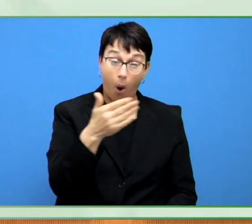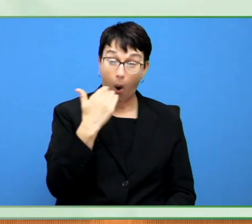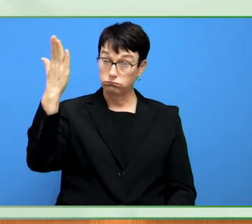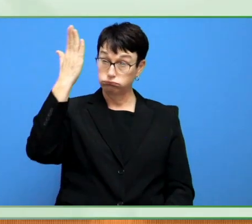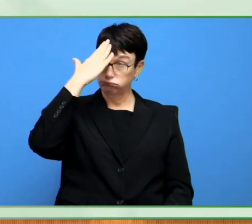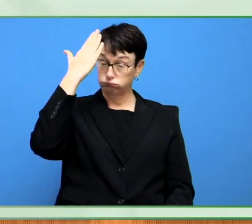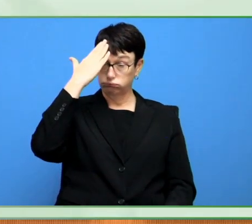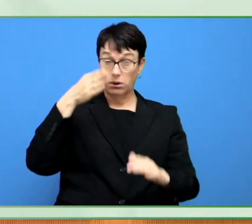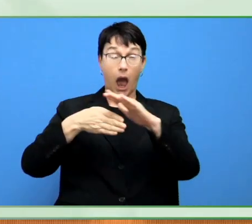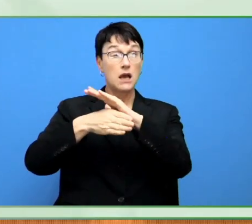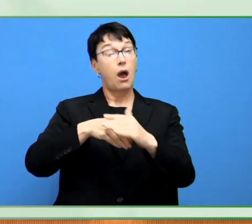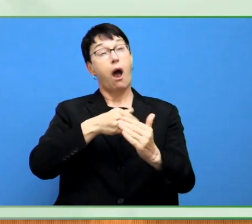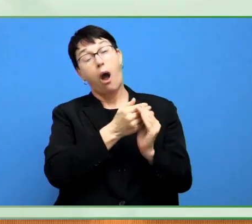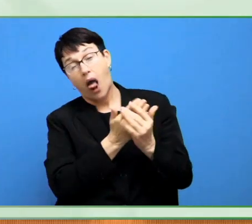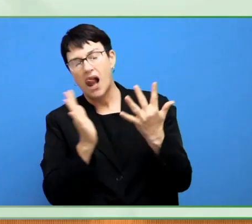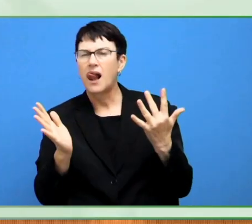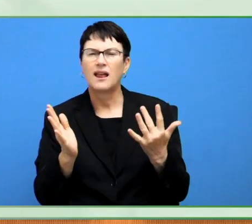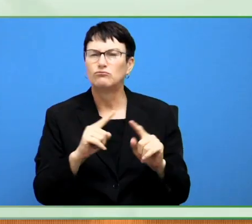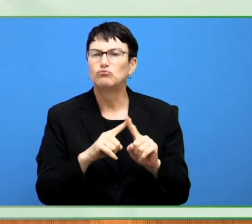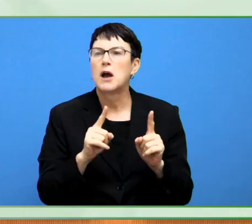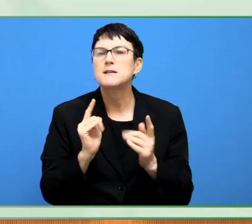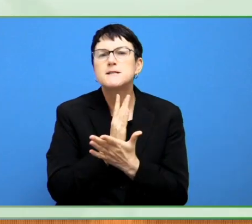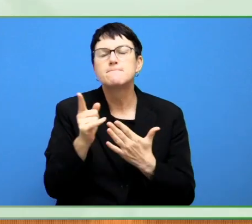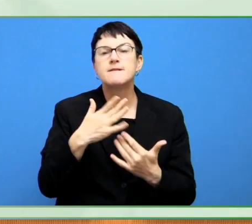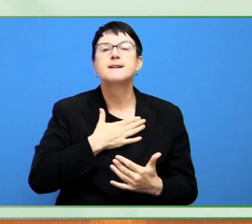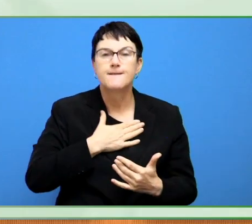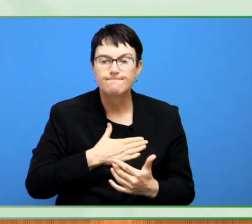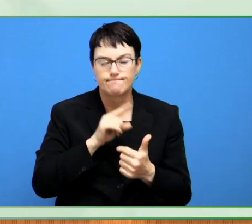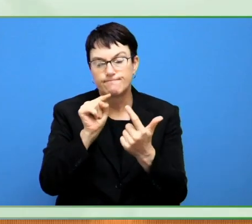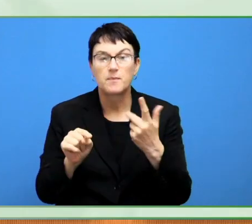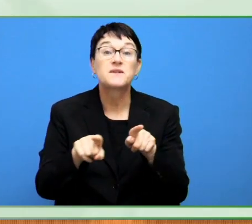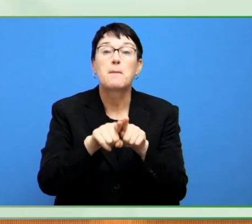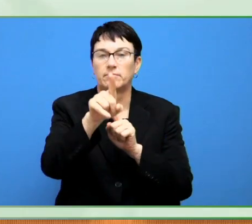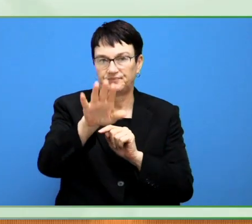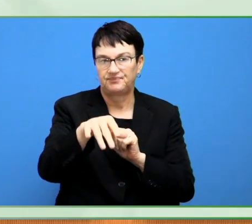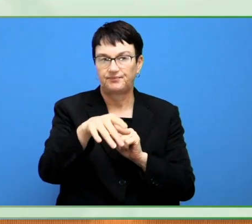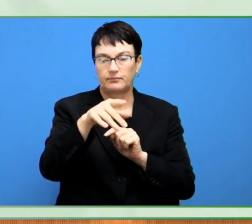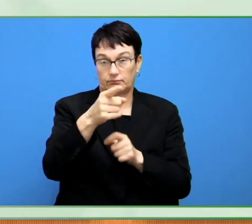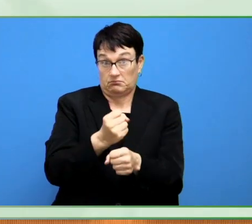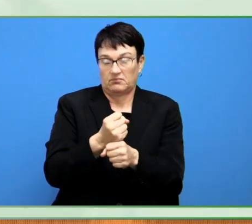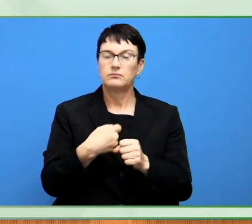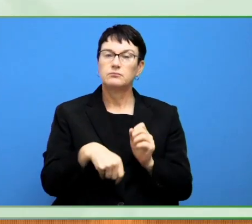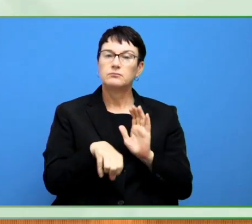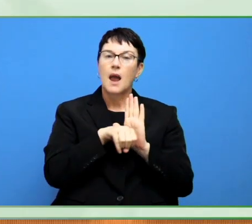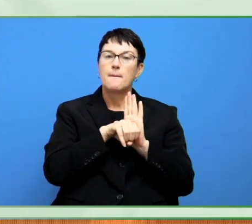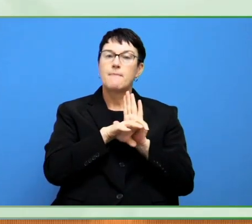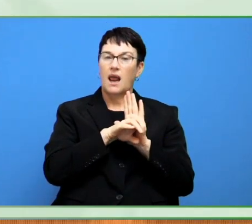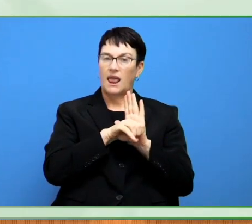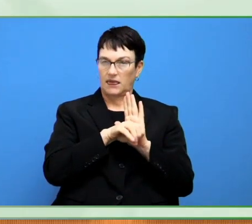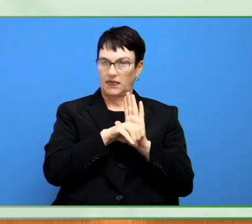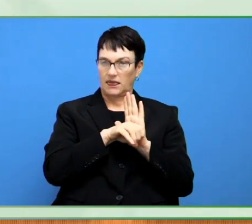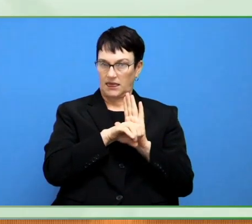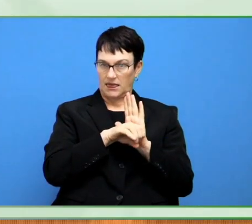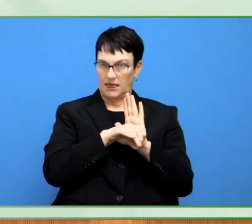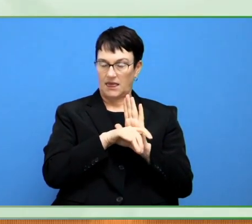So let's work on role-based. So the marketing, not specialists, but the marketing, the people in copywriting, the developers,